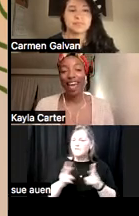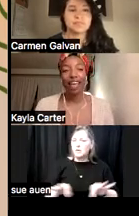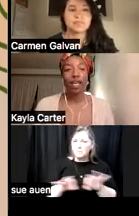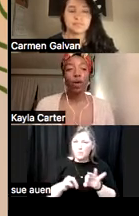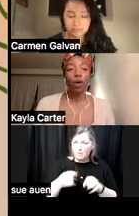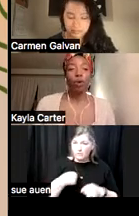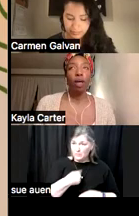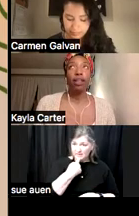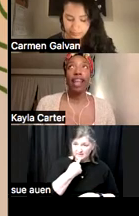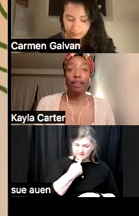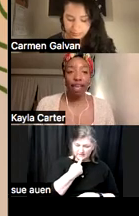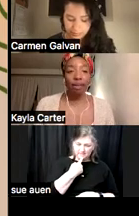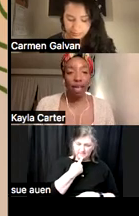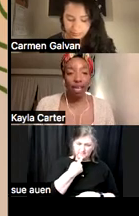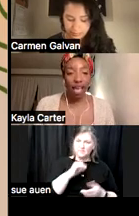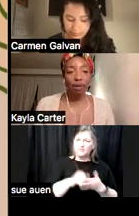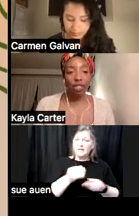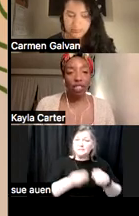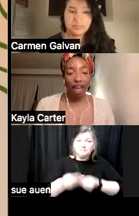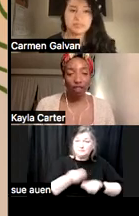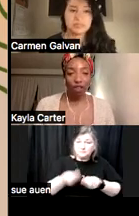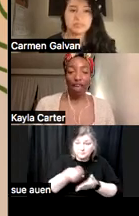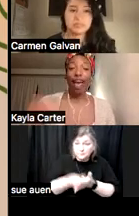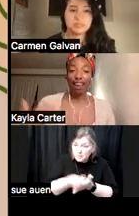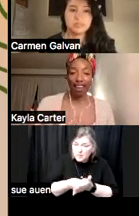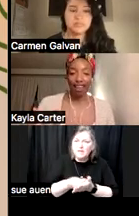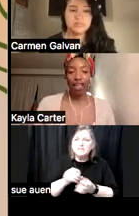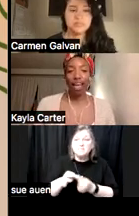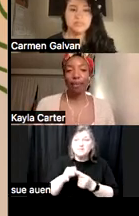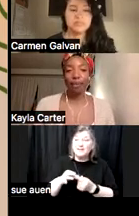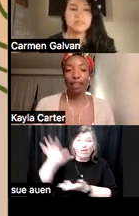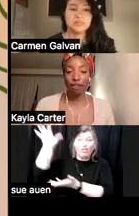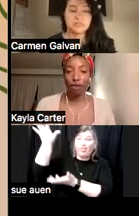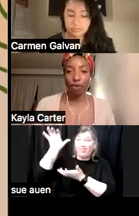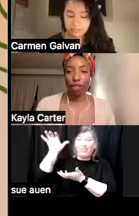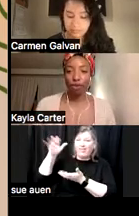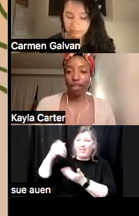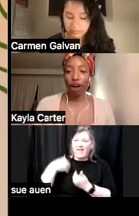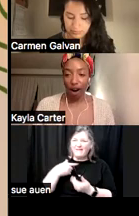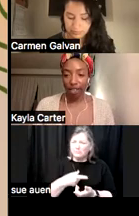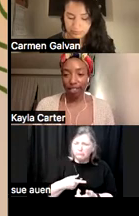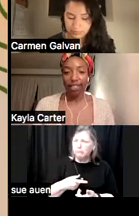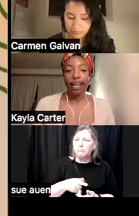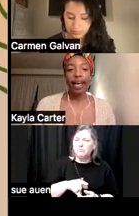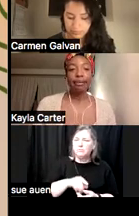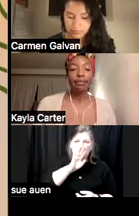say that navigating money, especially after you've had it, can feel really, really